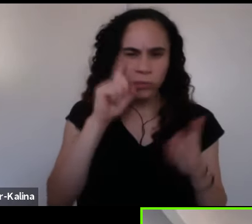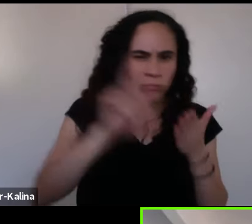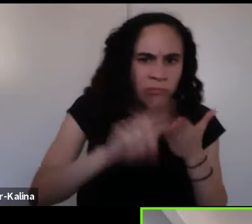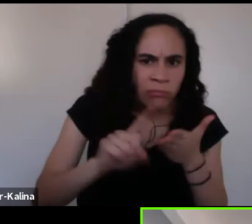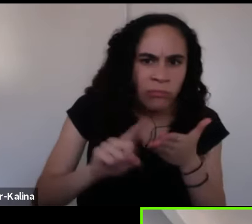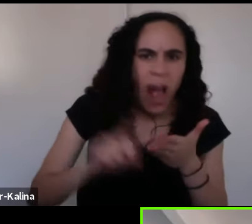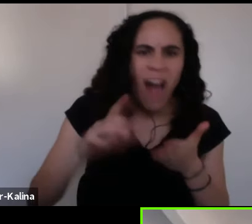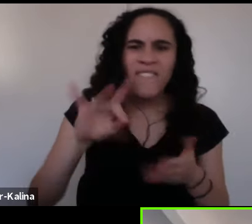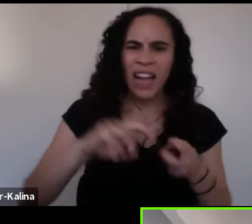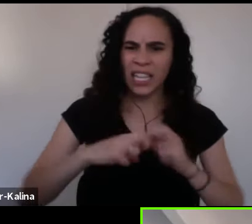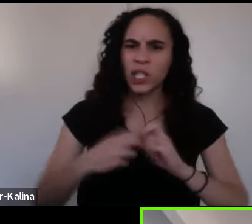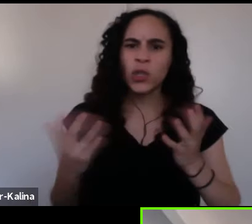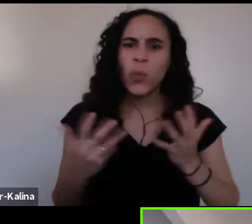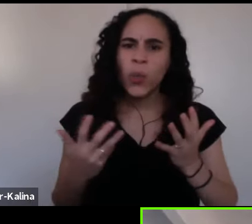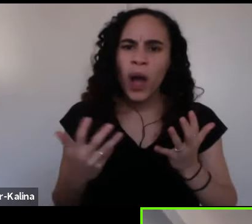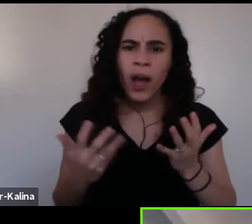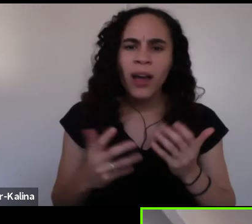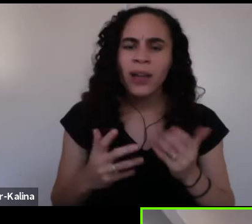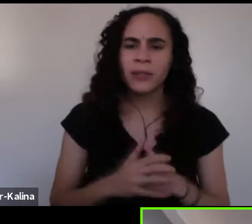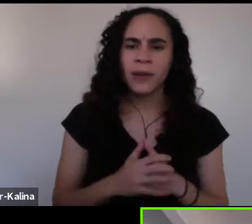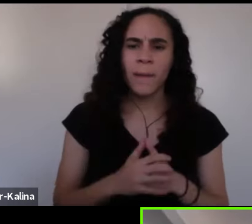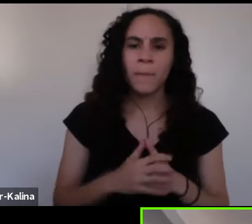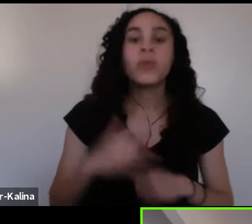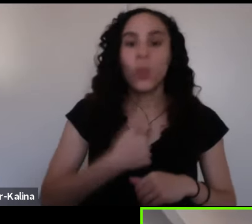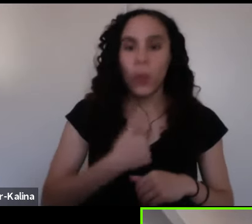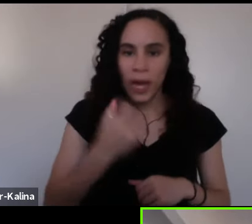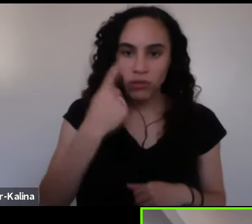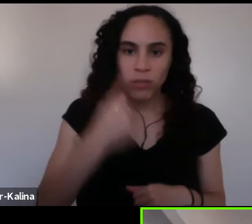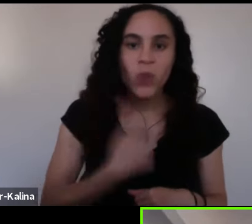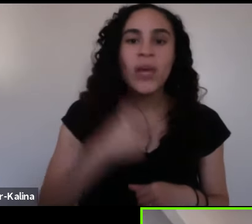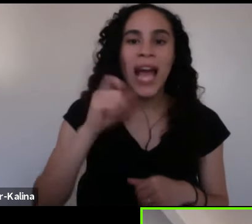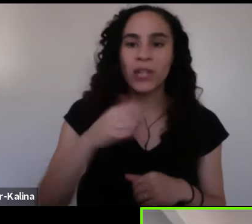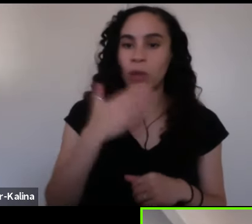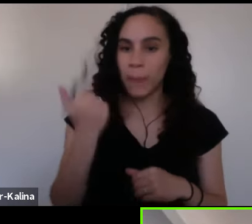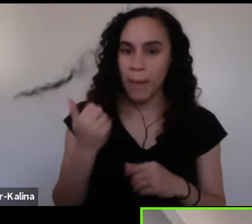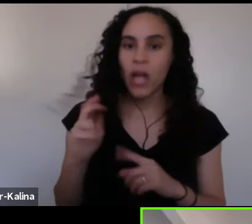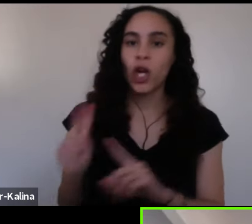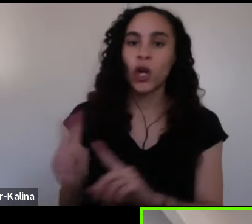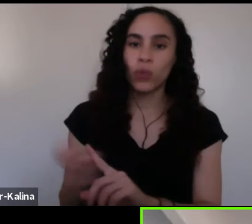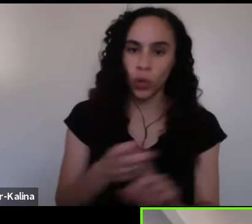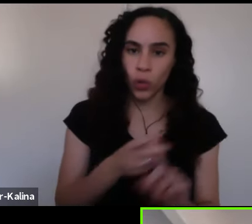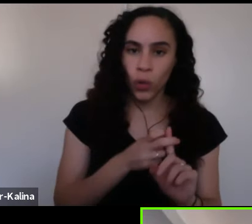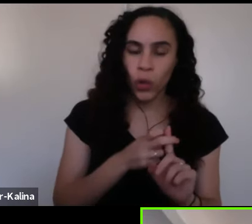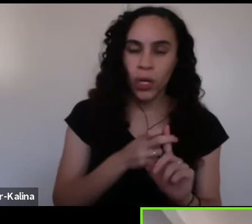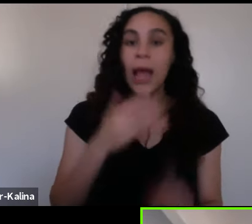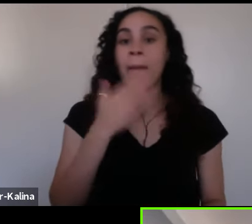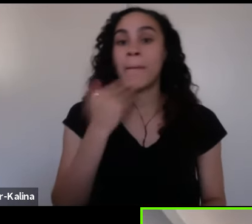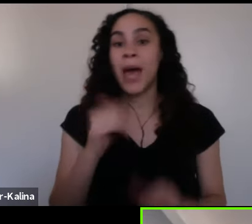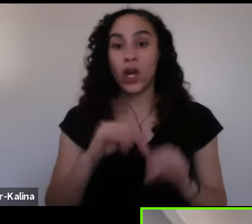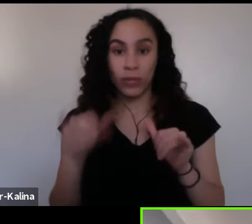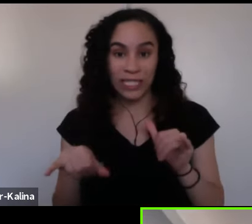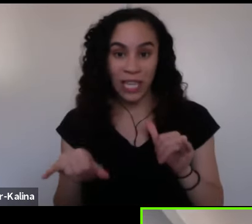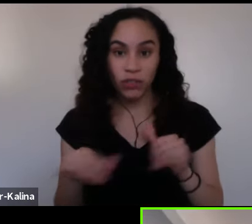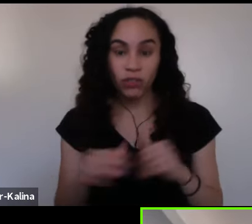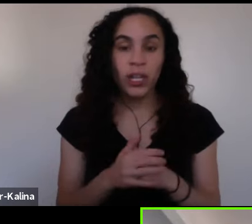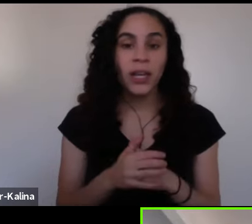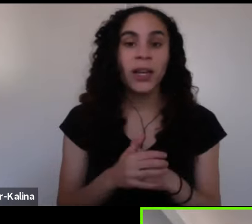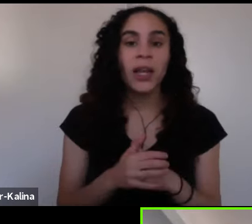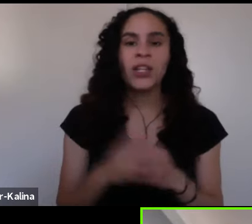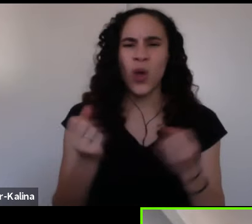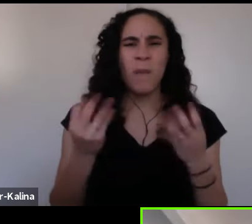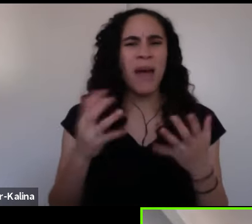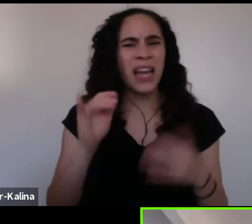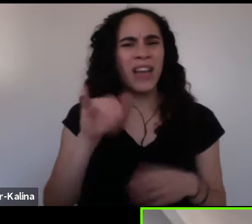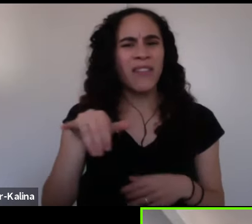did understand that we had to do better in recruiting. We had to do better in retention. So a lot of it started with just conversations internally as